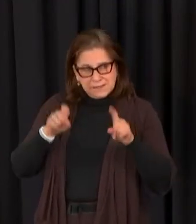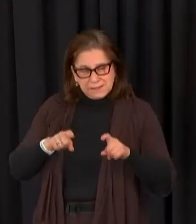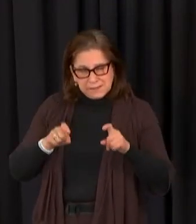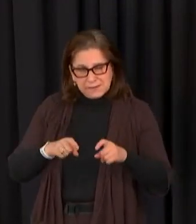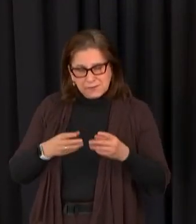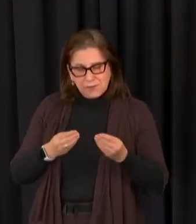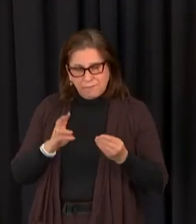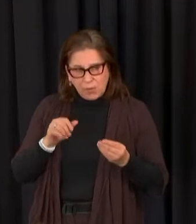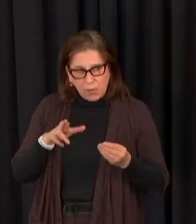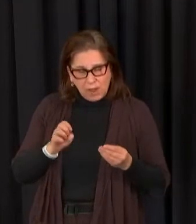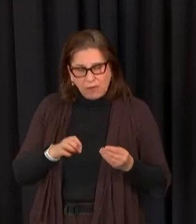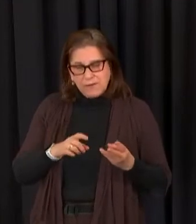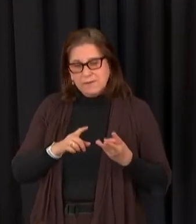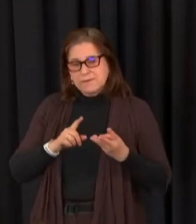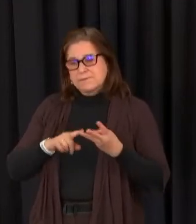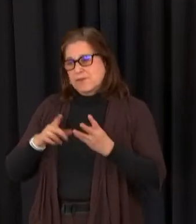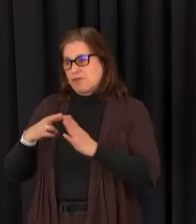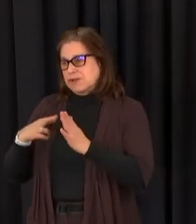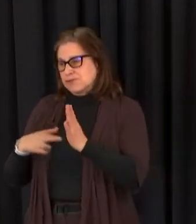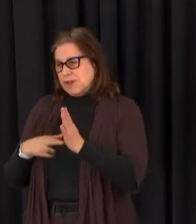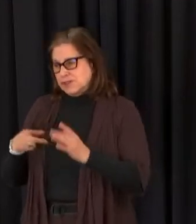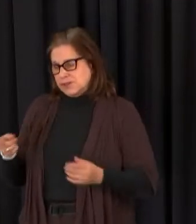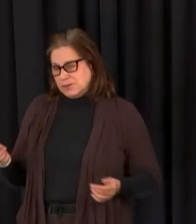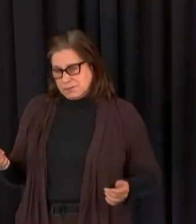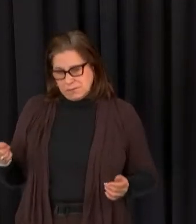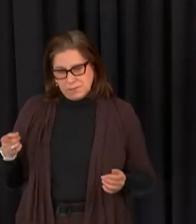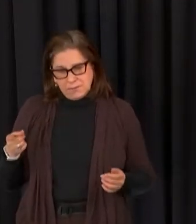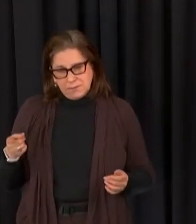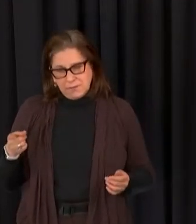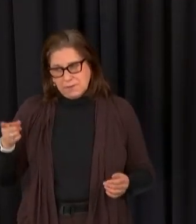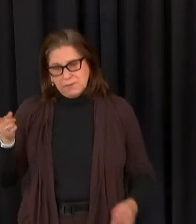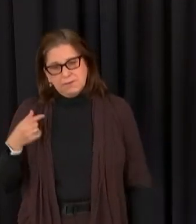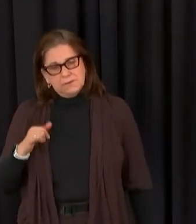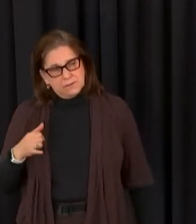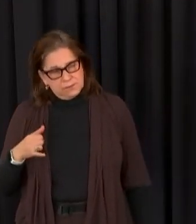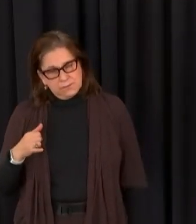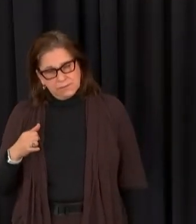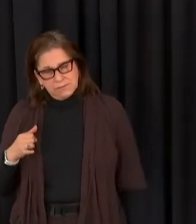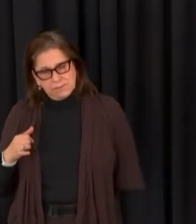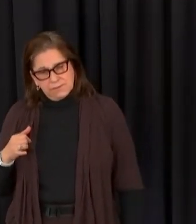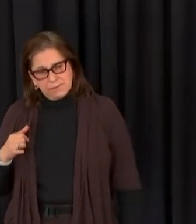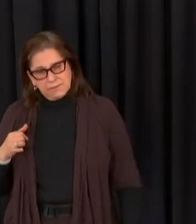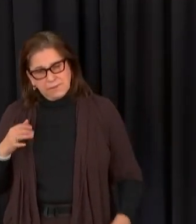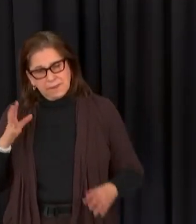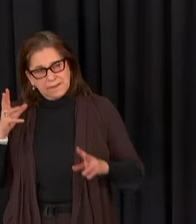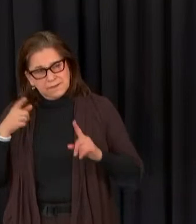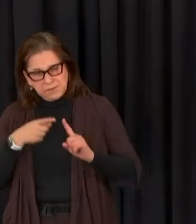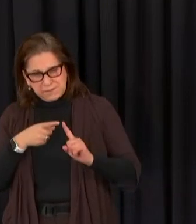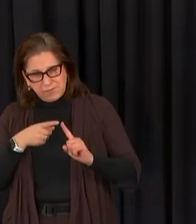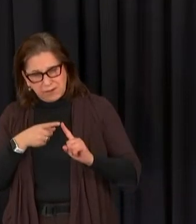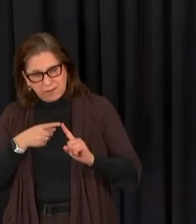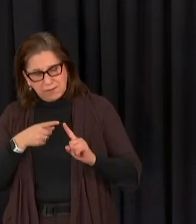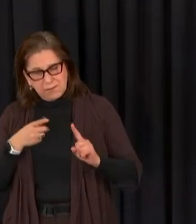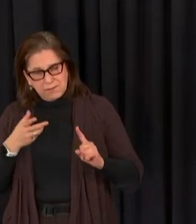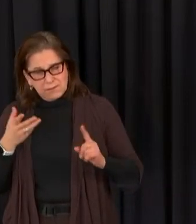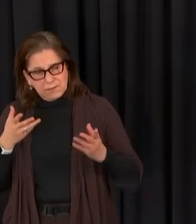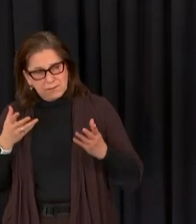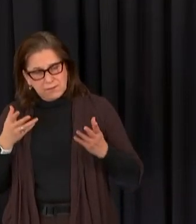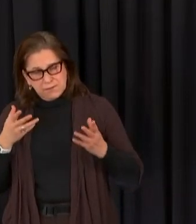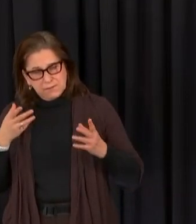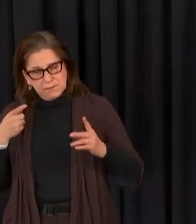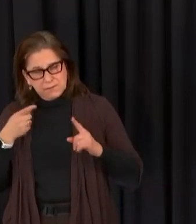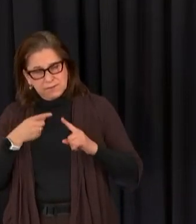a system that's ready to go. And that's what we did. So can you specify when the decision was made that you will be going with Microsoft over